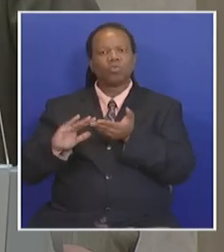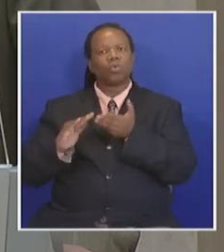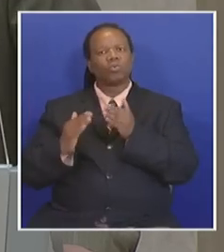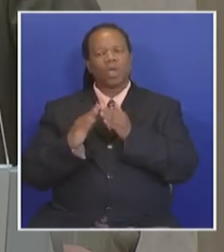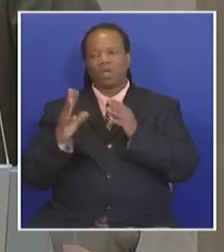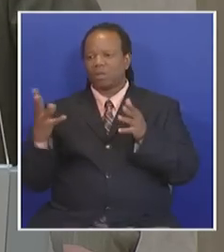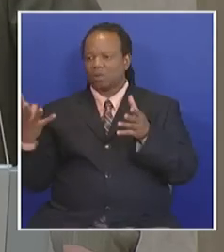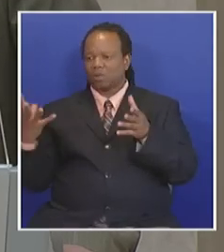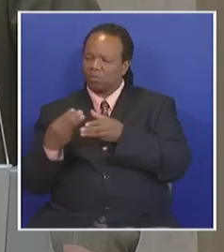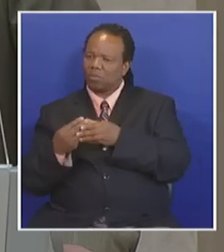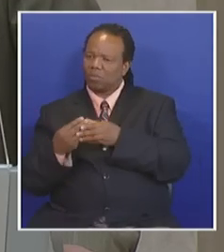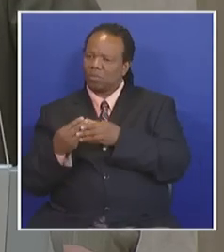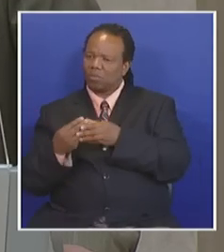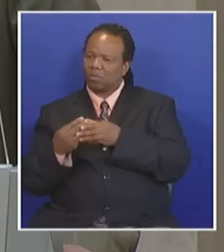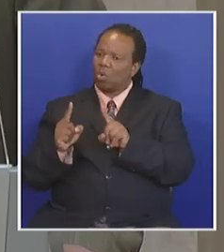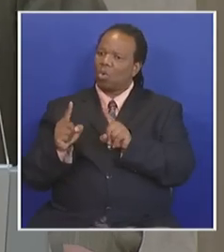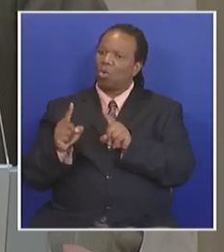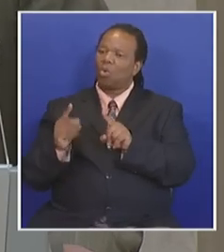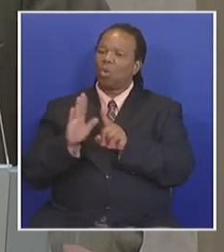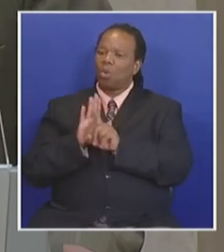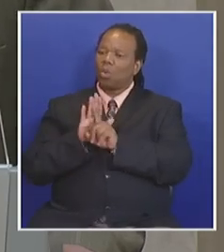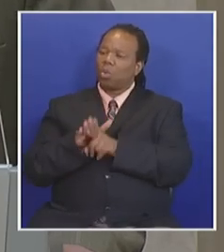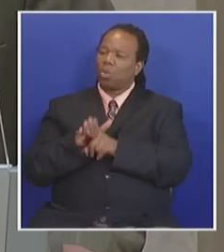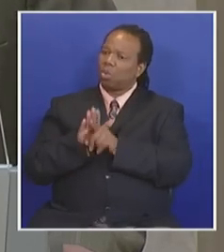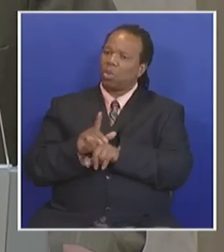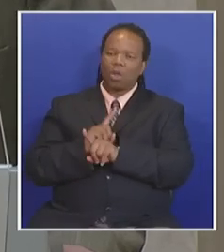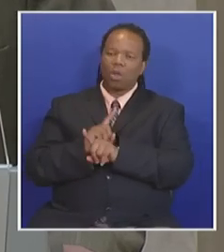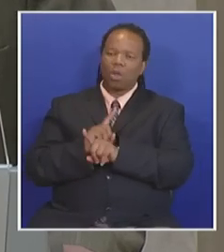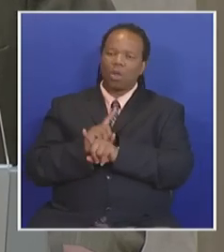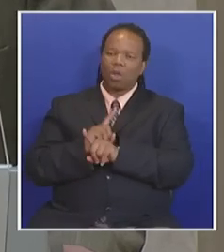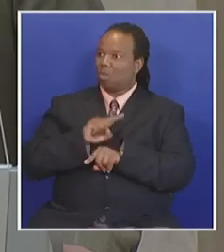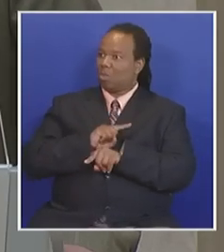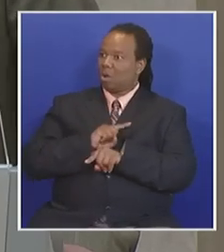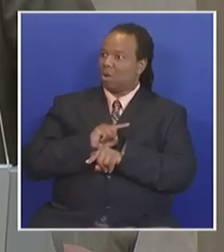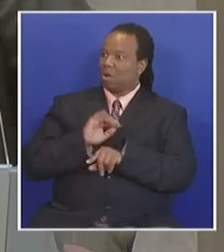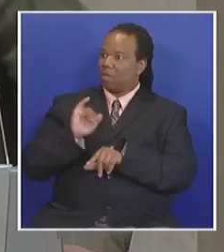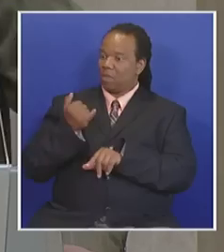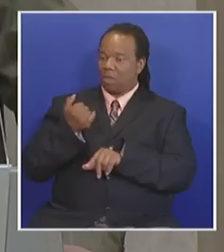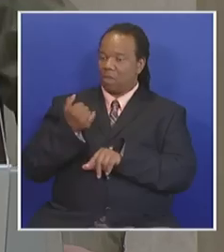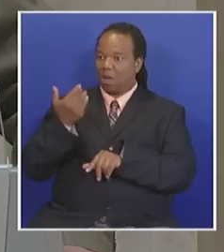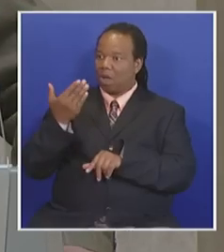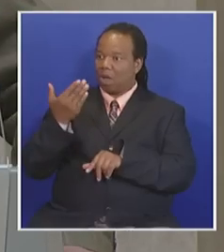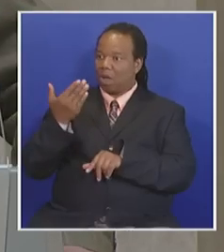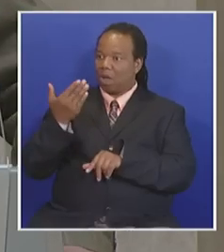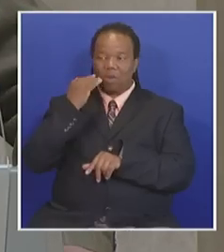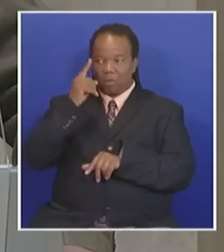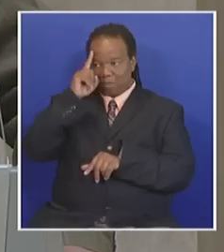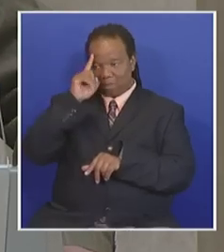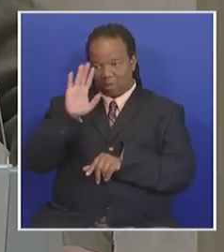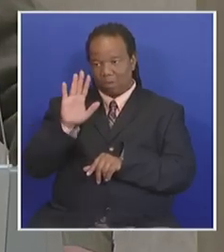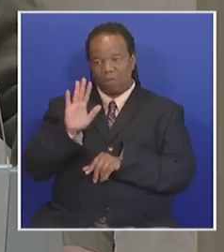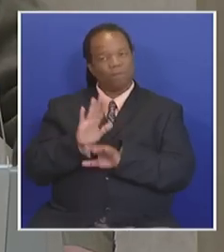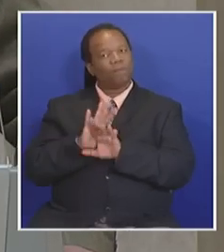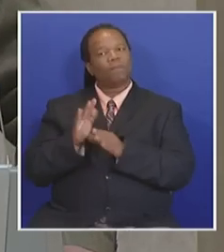not face discrimination on the basis of their race. However, racism is an ism to